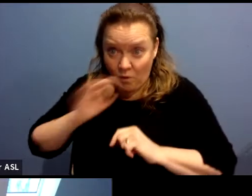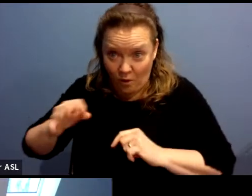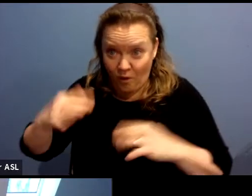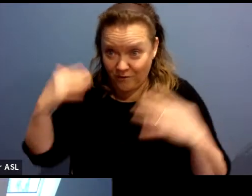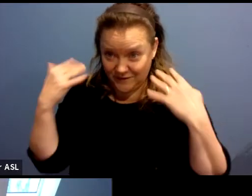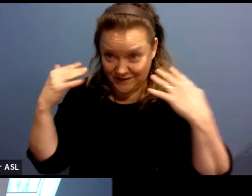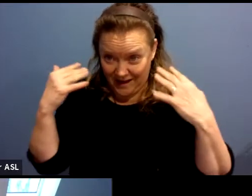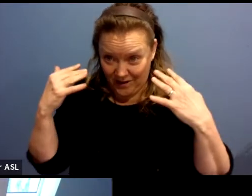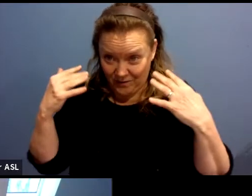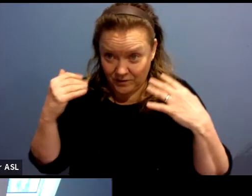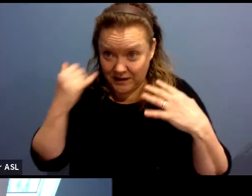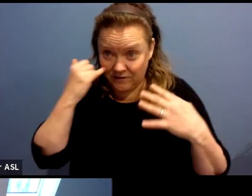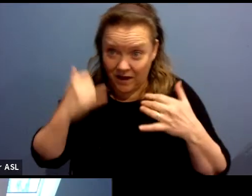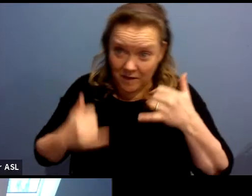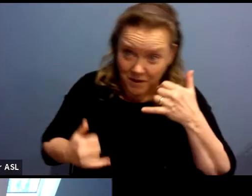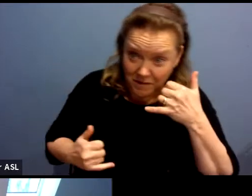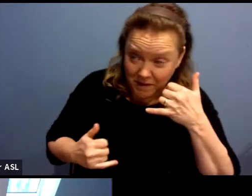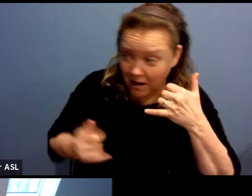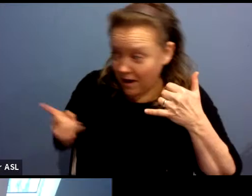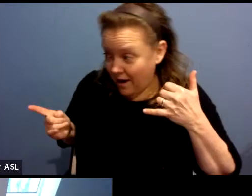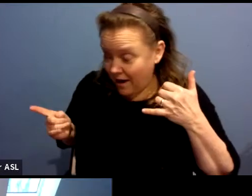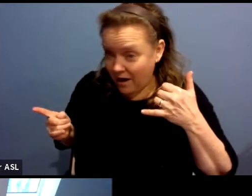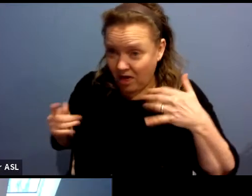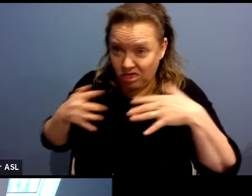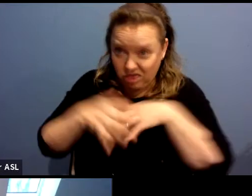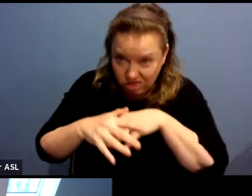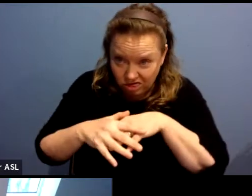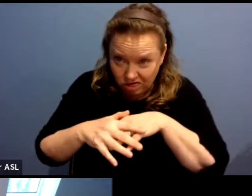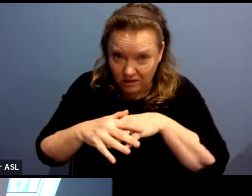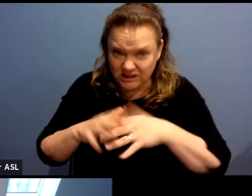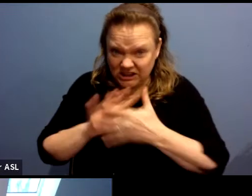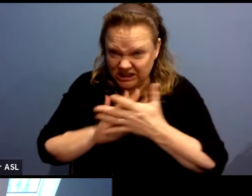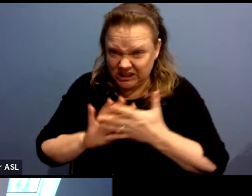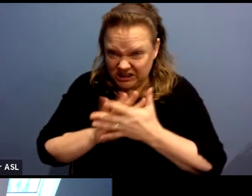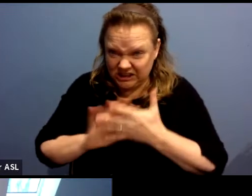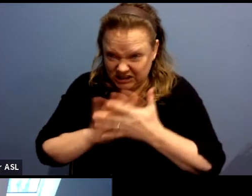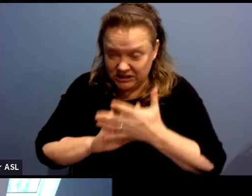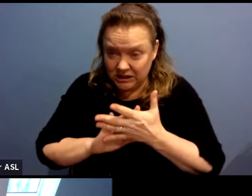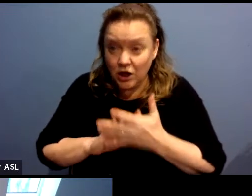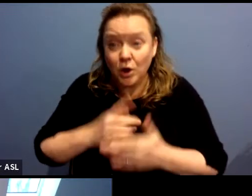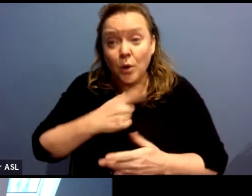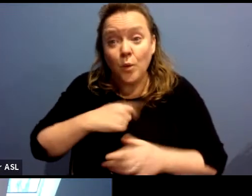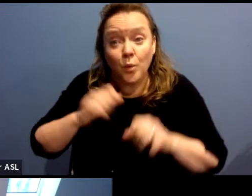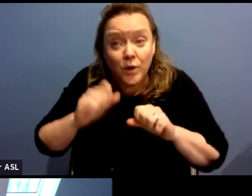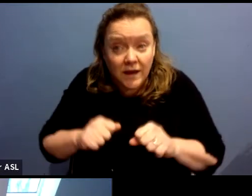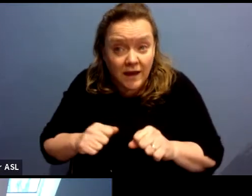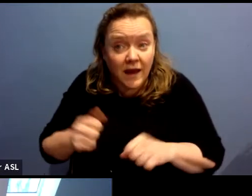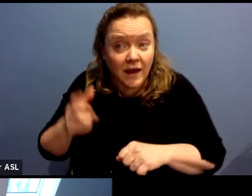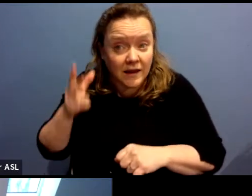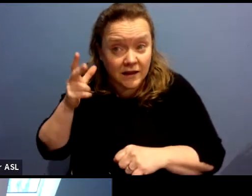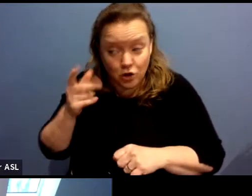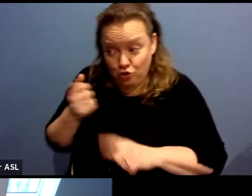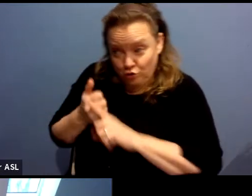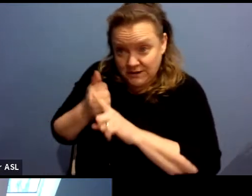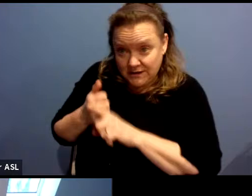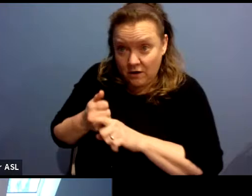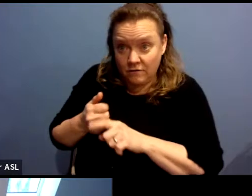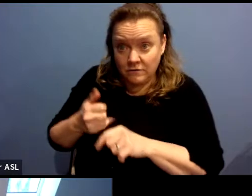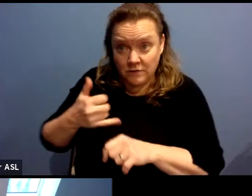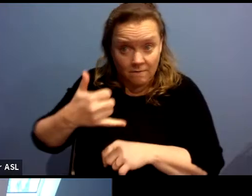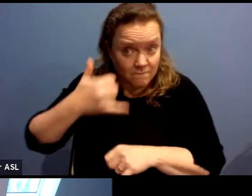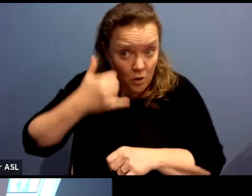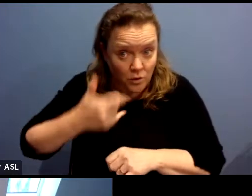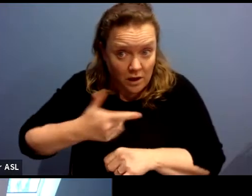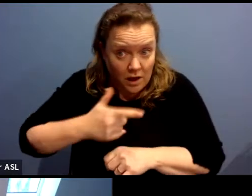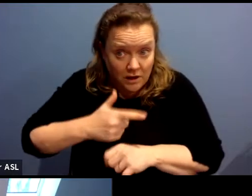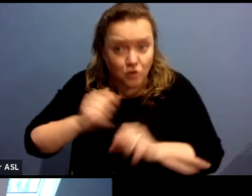feedback. We'll be able to listen to the hearing while you wait in the phone queue. If you would